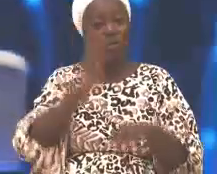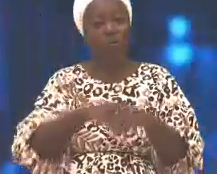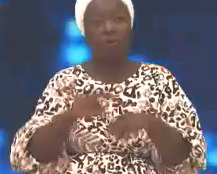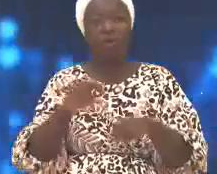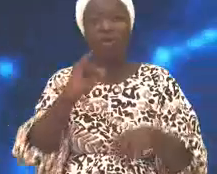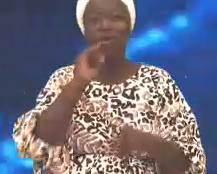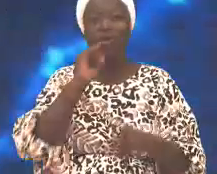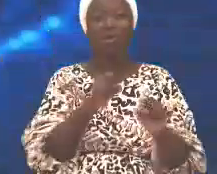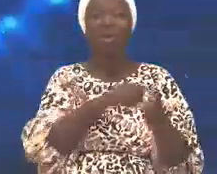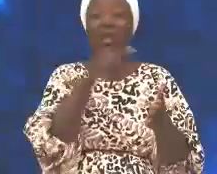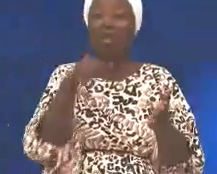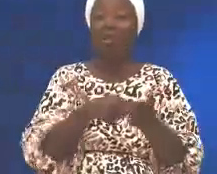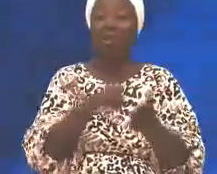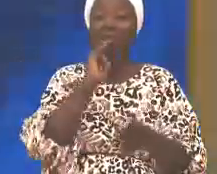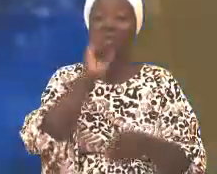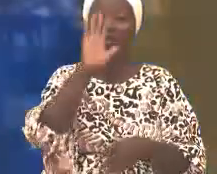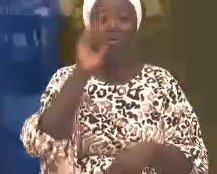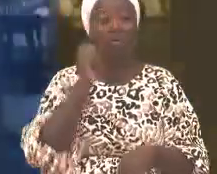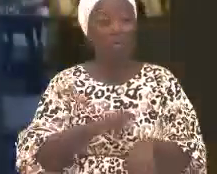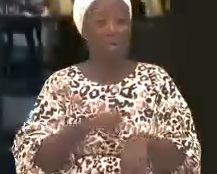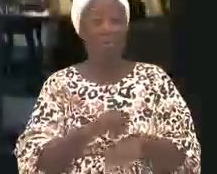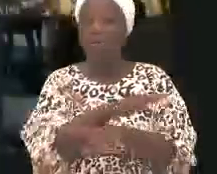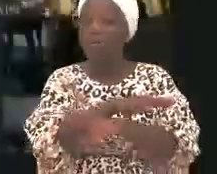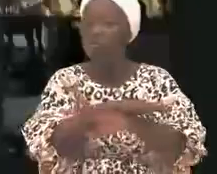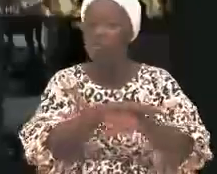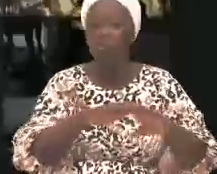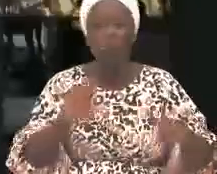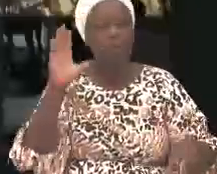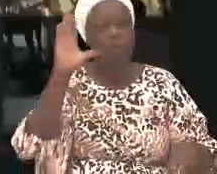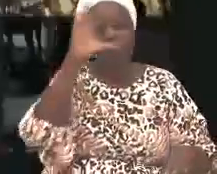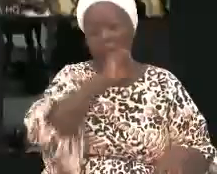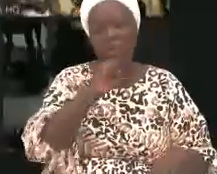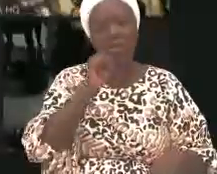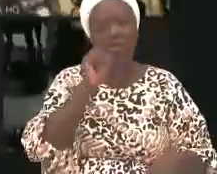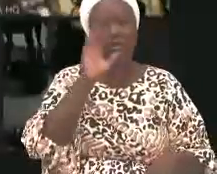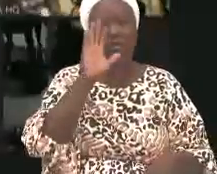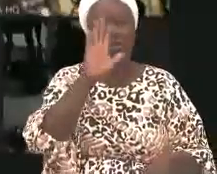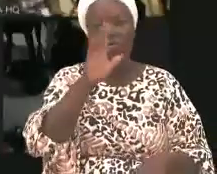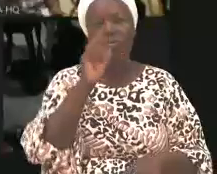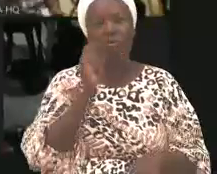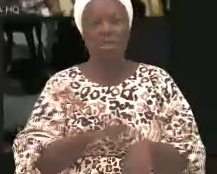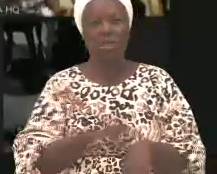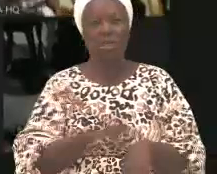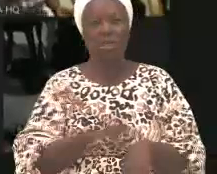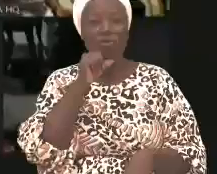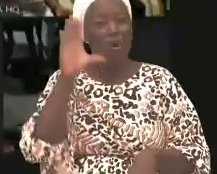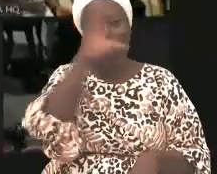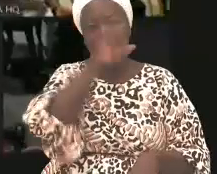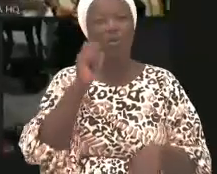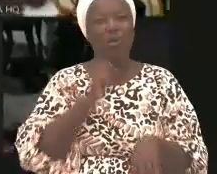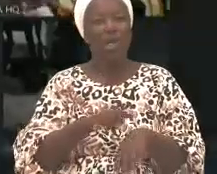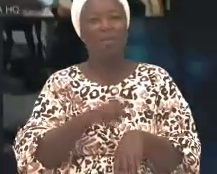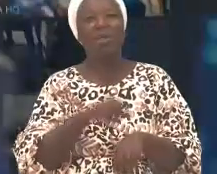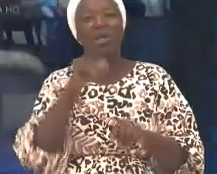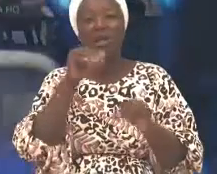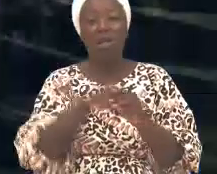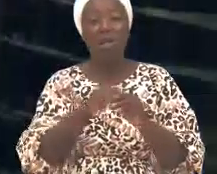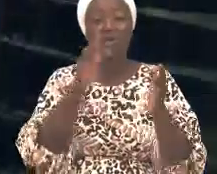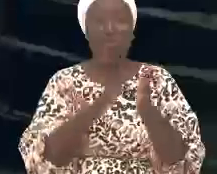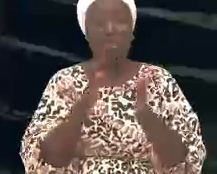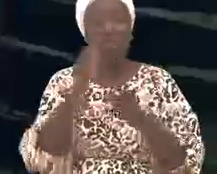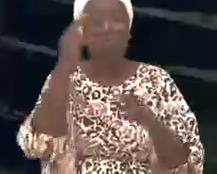your time. Don't miss your time. You will not miss your time in